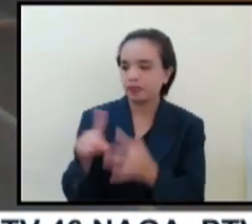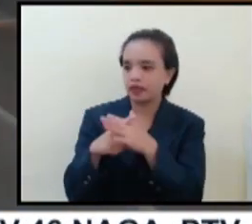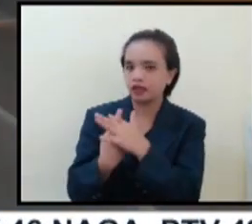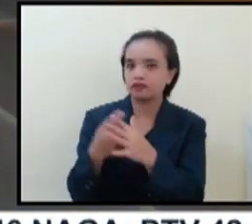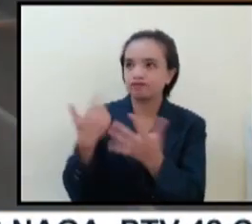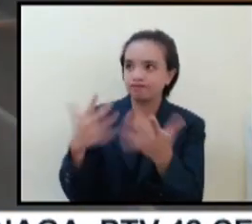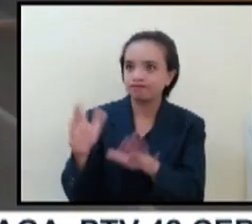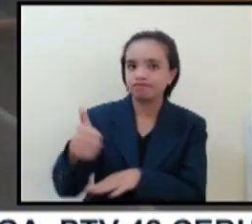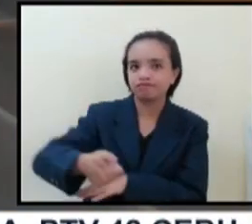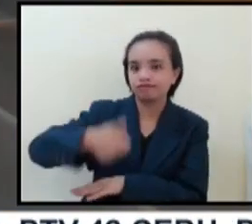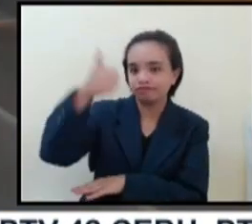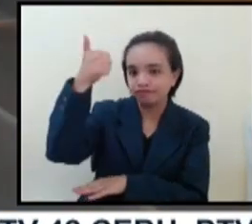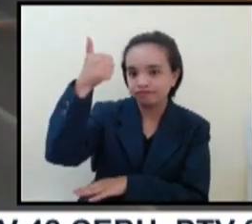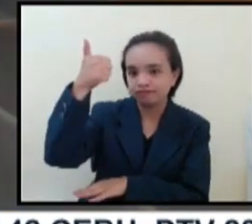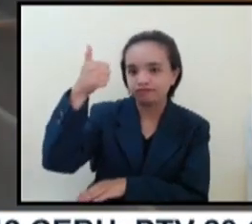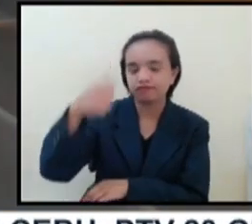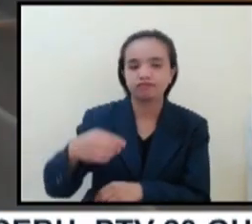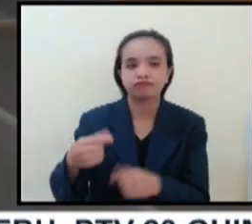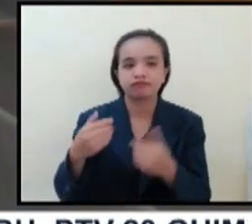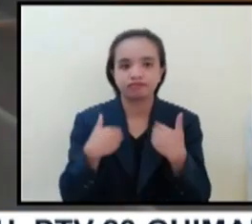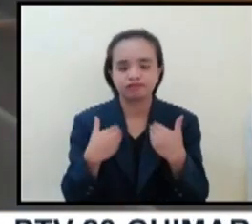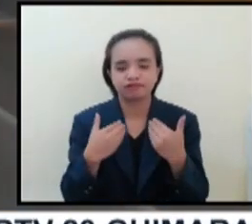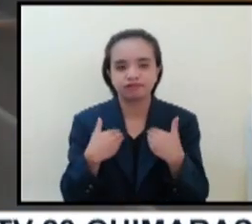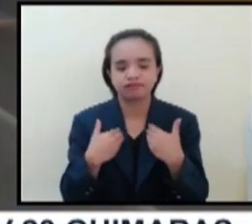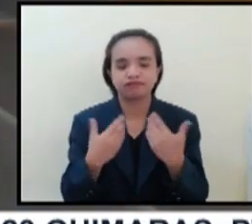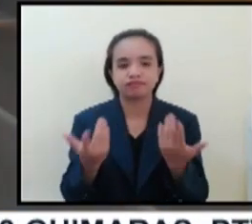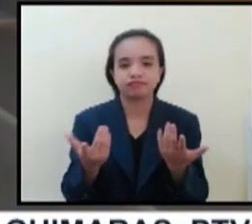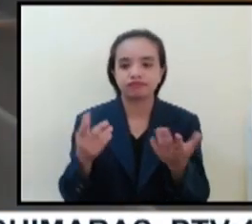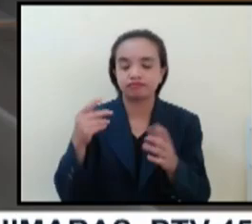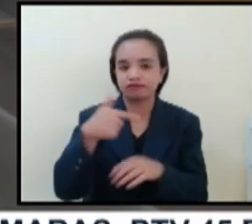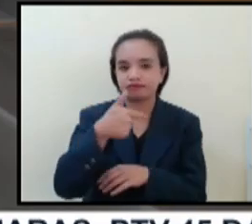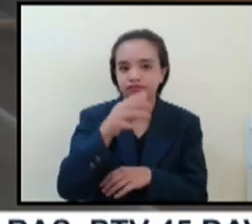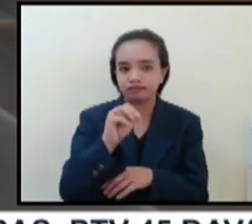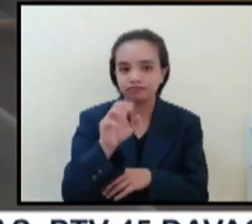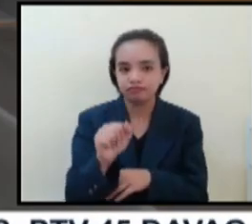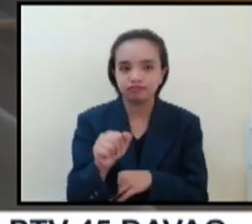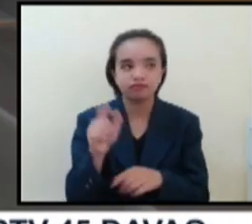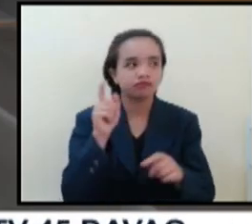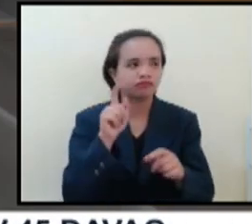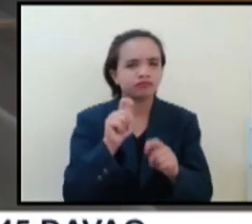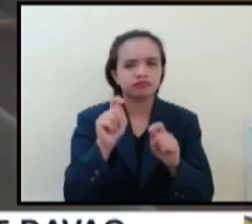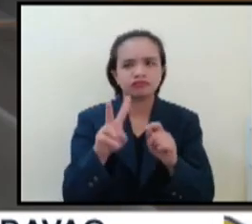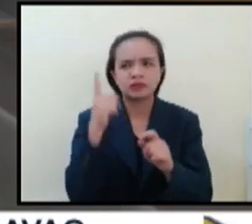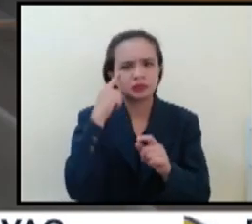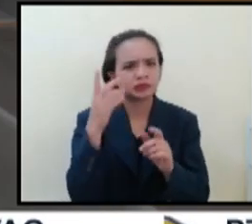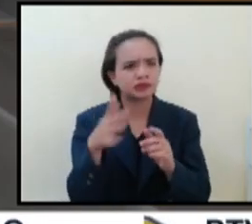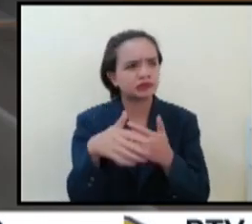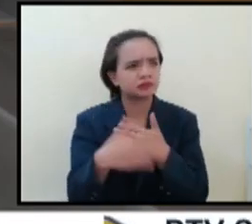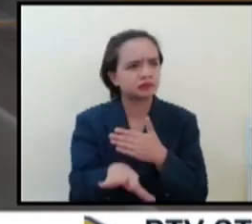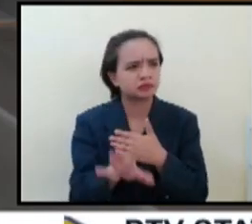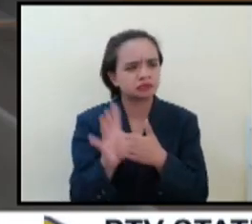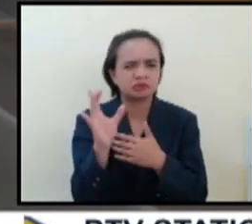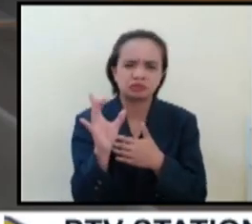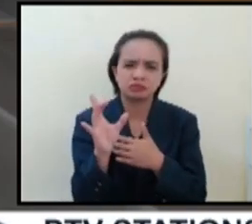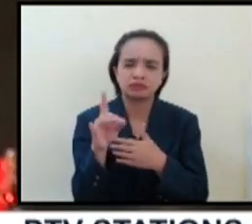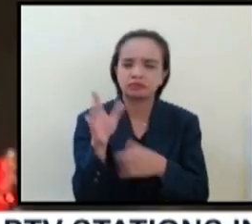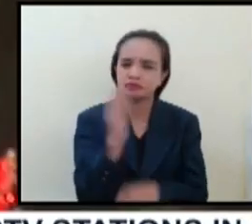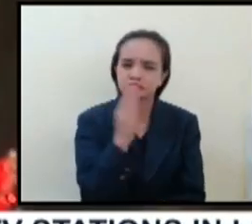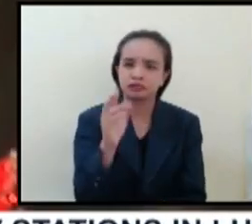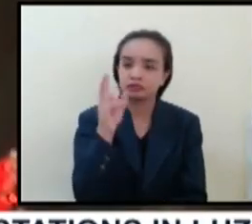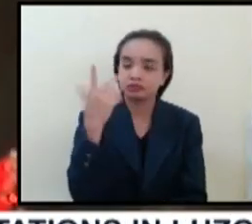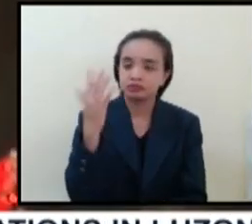Okay. May mga ginawa akong show sa GMA. And then right now, after 18 or almost